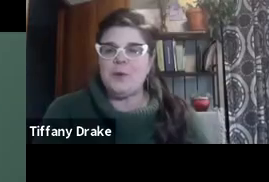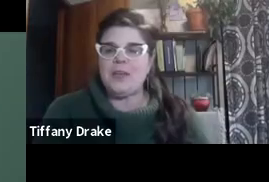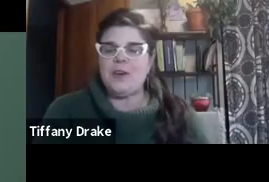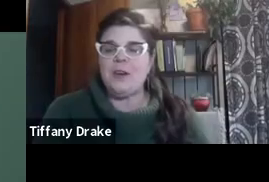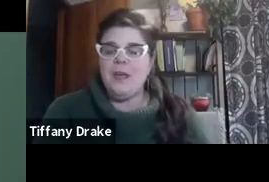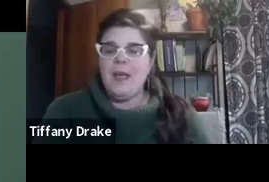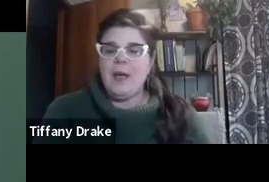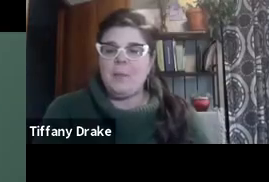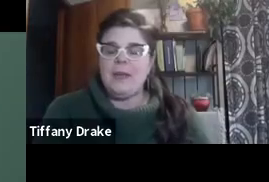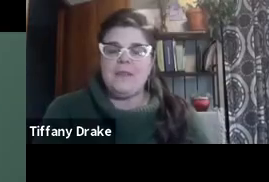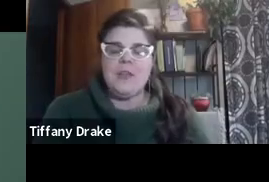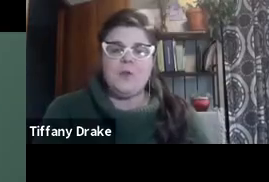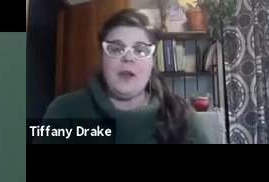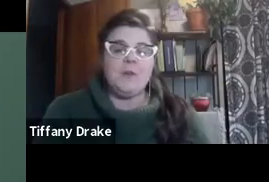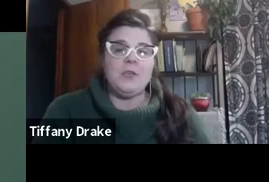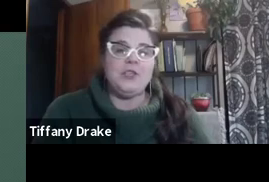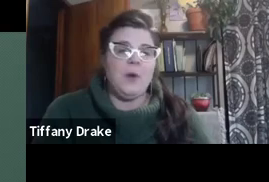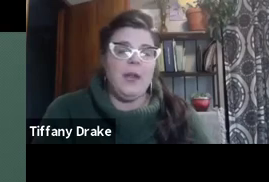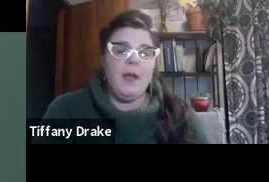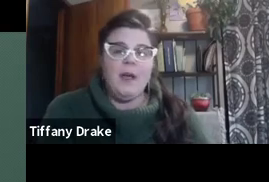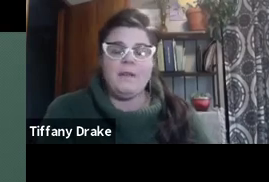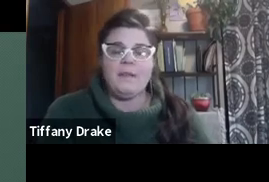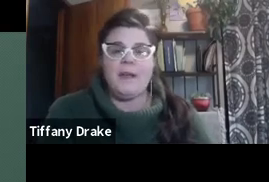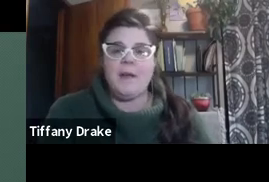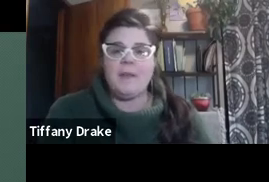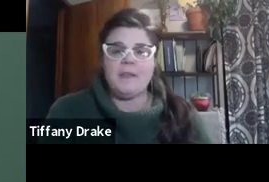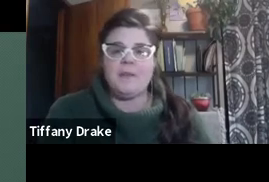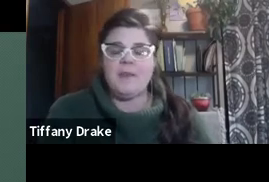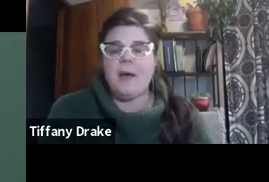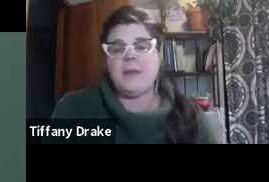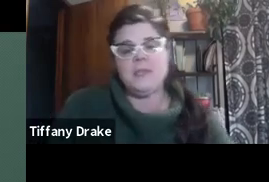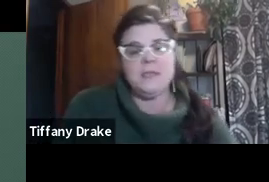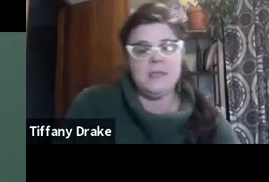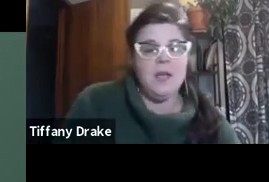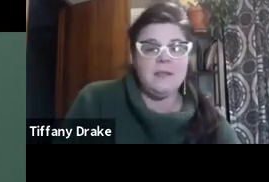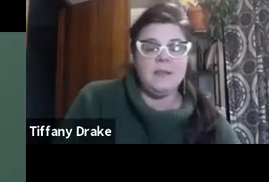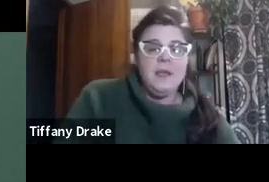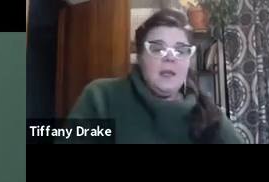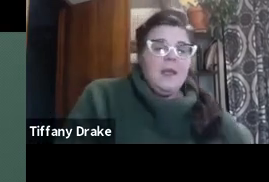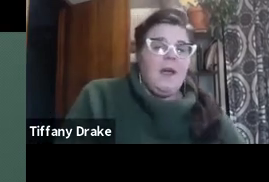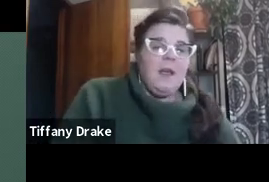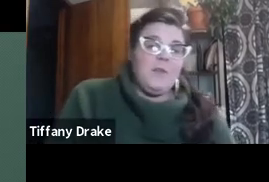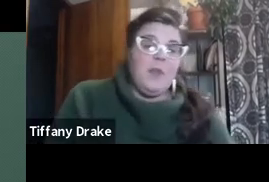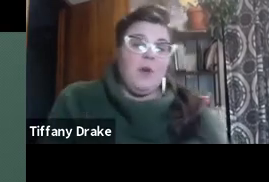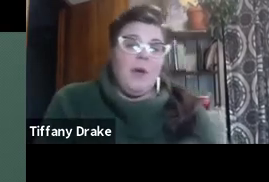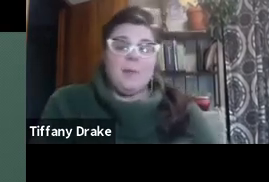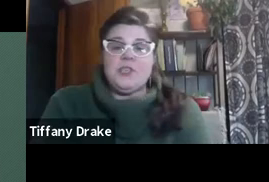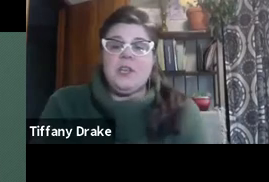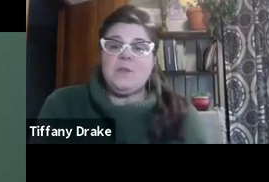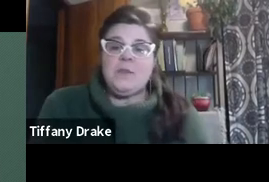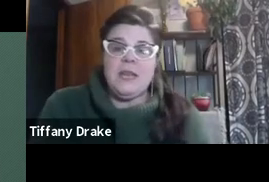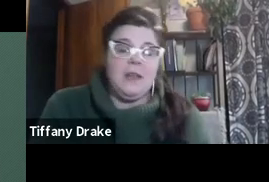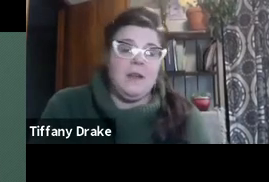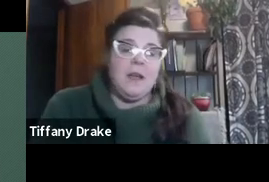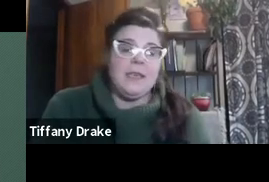interpreters who are here helping. Thank you for everyone joining us. It's a tough topic to discuss. So I